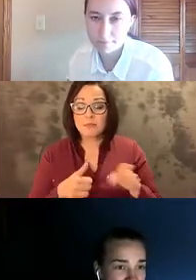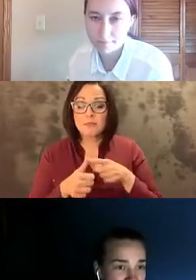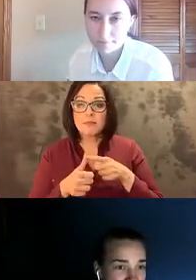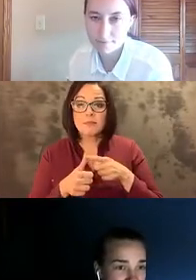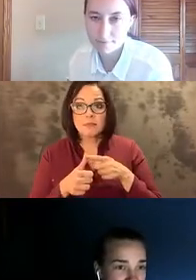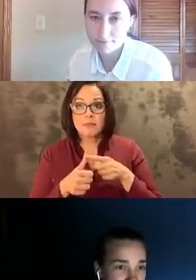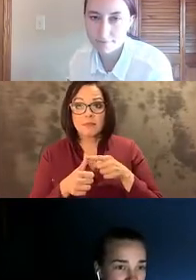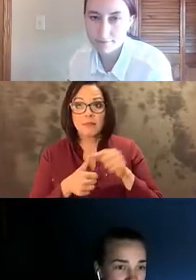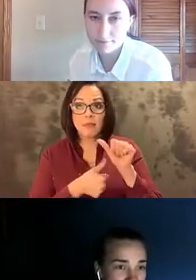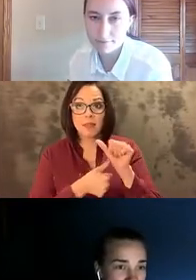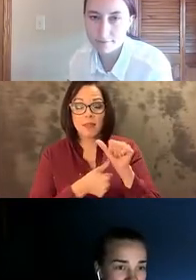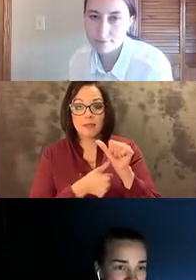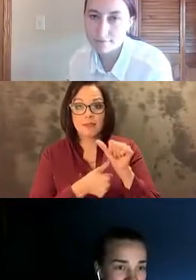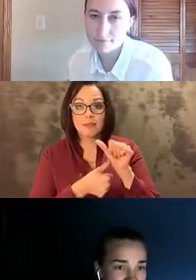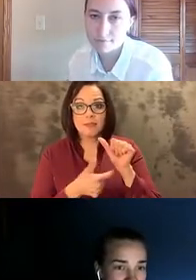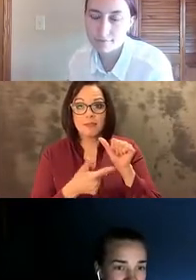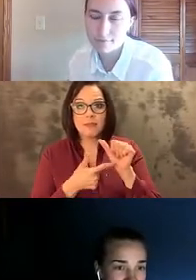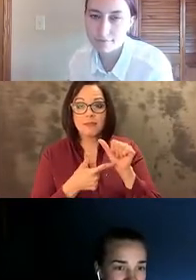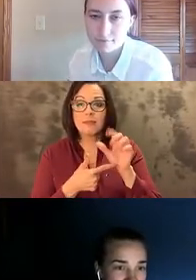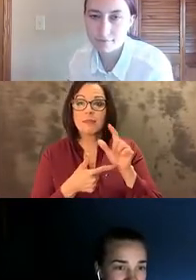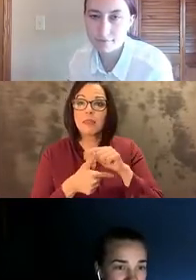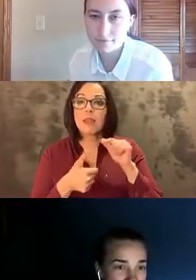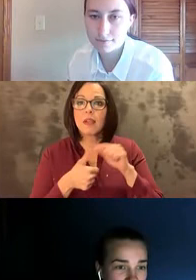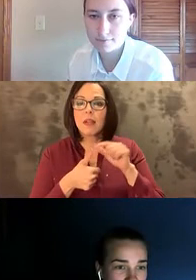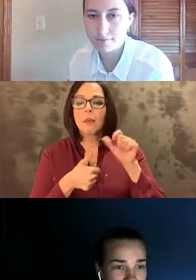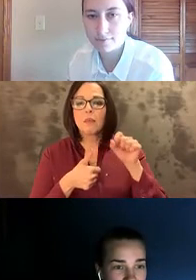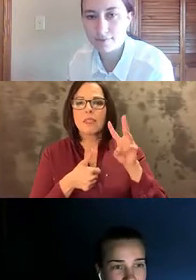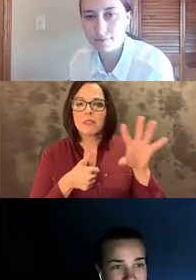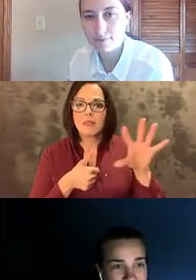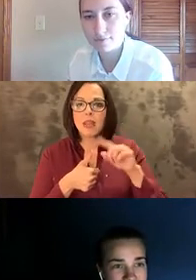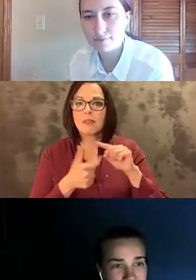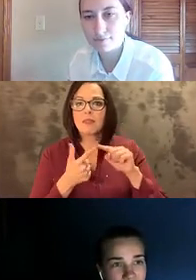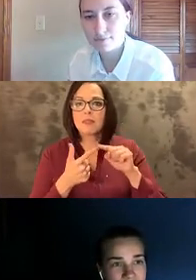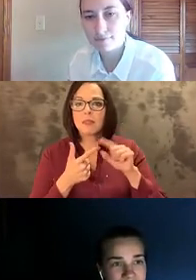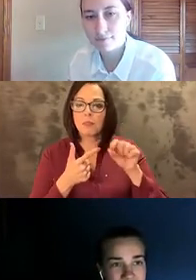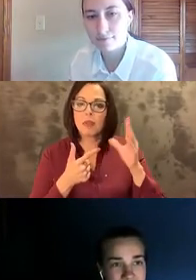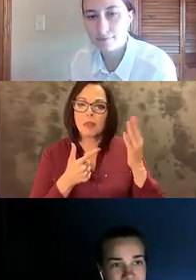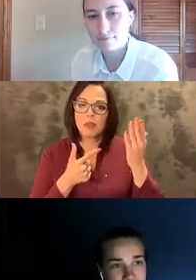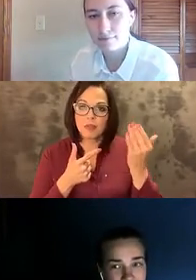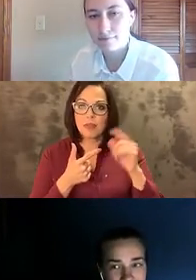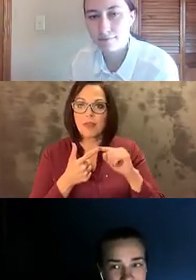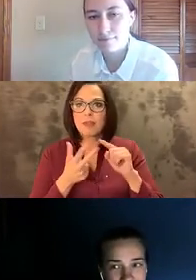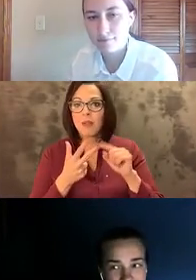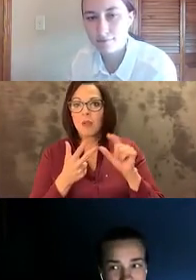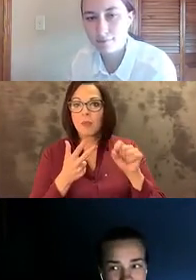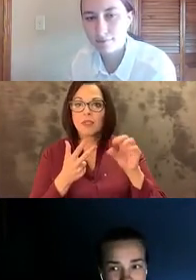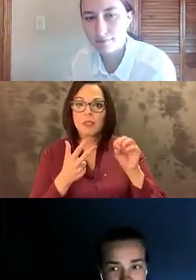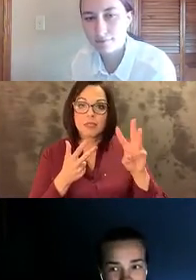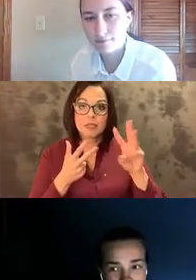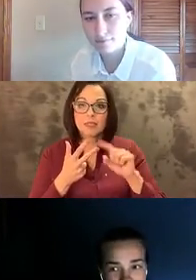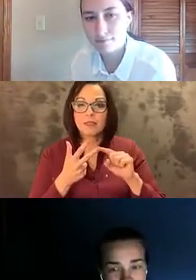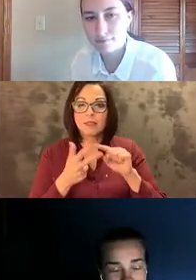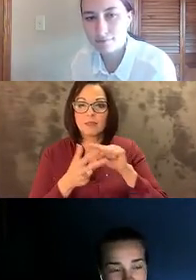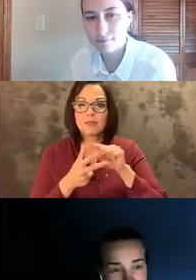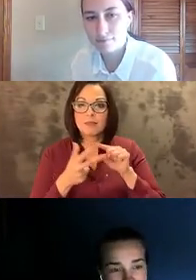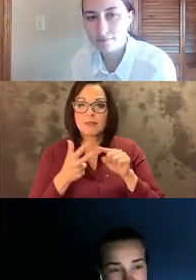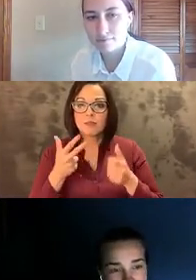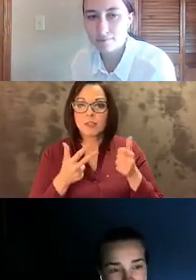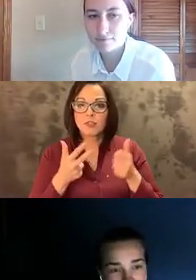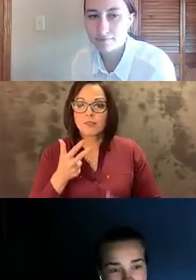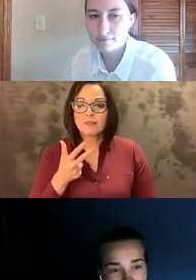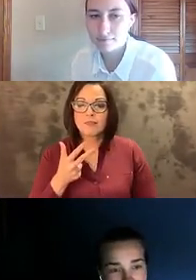0.65 translator, 0.15 translator, or 0.06 translator?